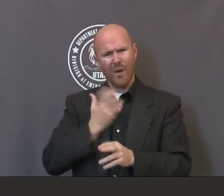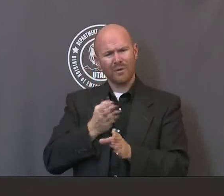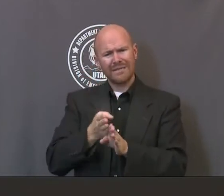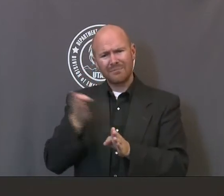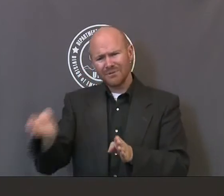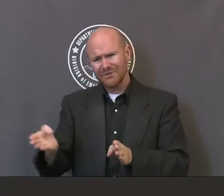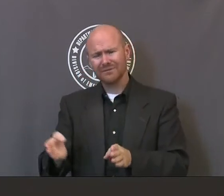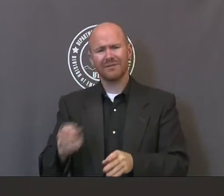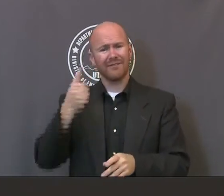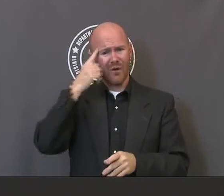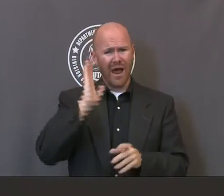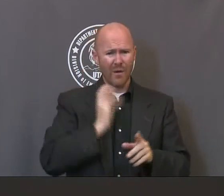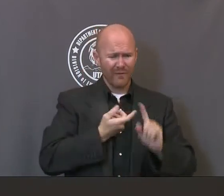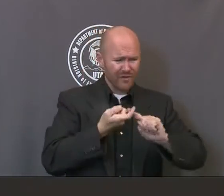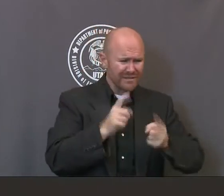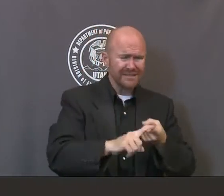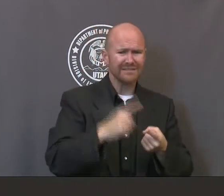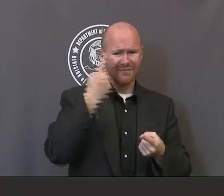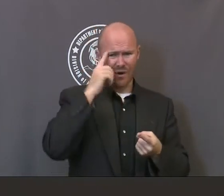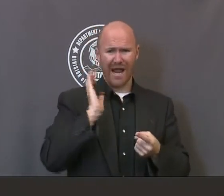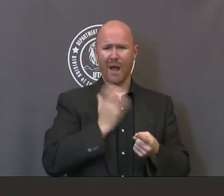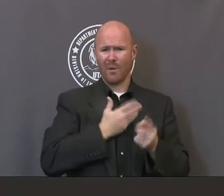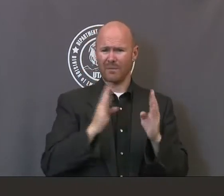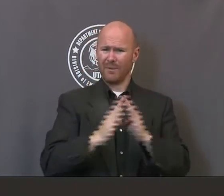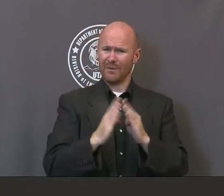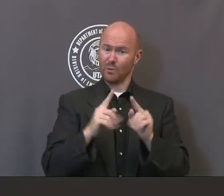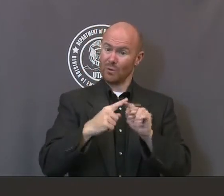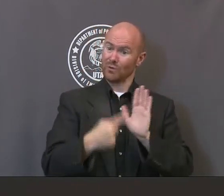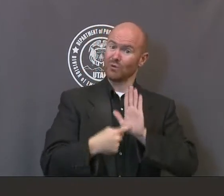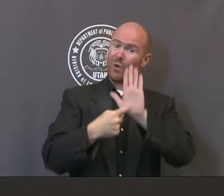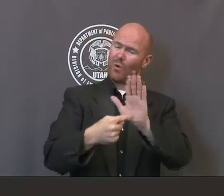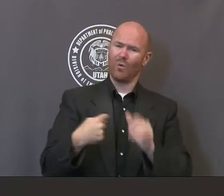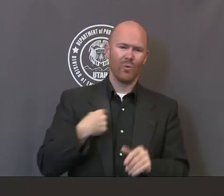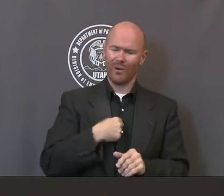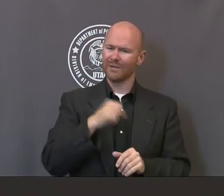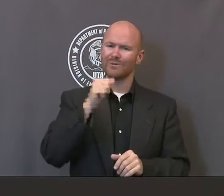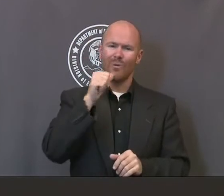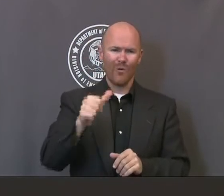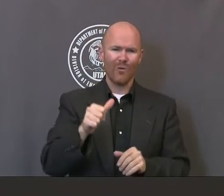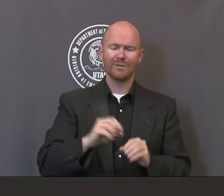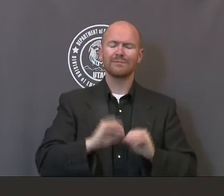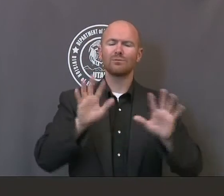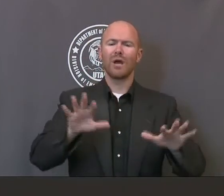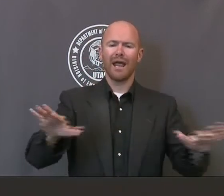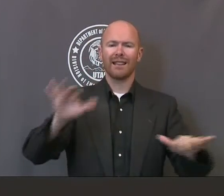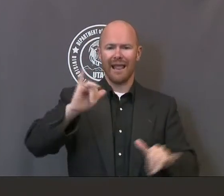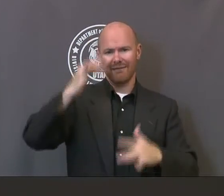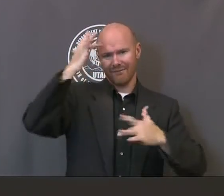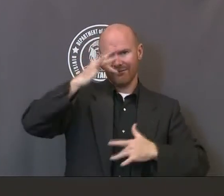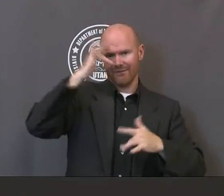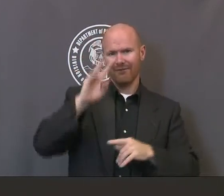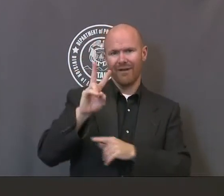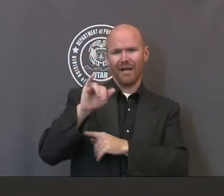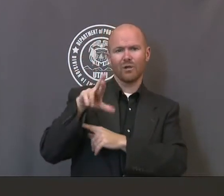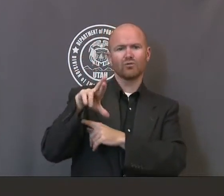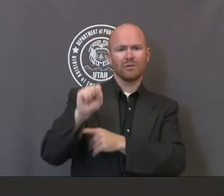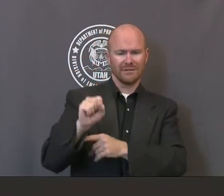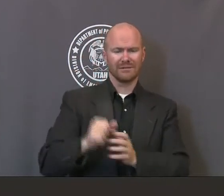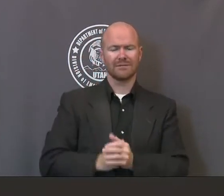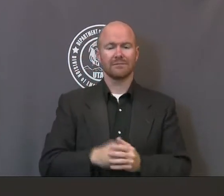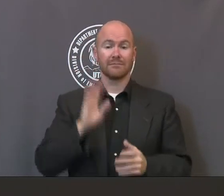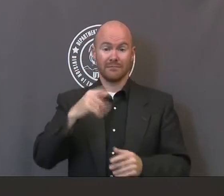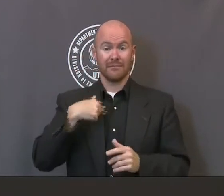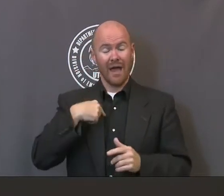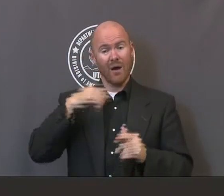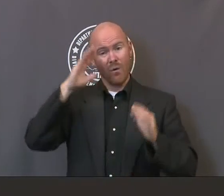sure we do everything we can to not spread the virus innocently to somebody else, and the ramifications of that. I would